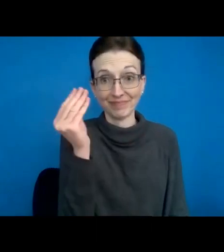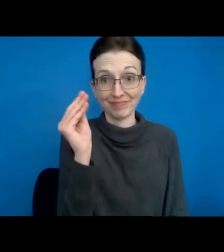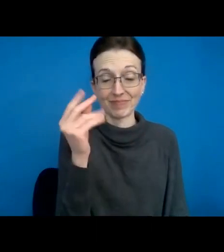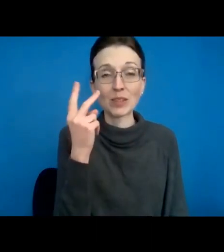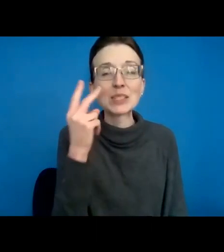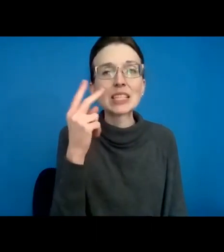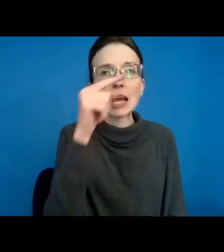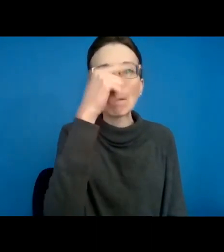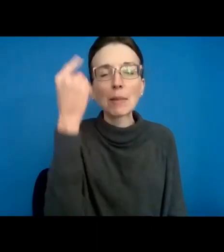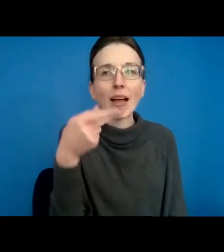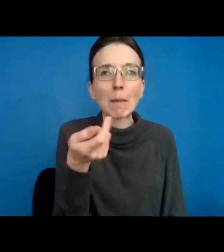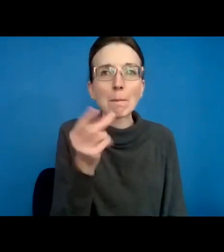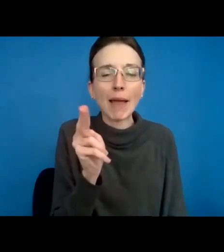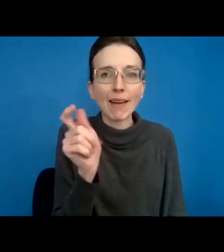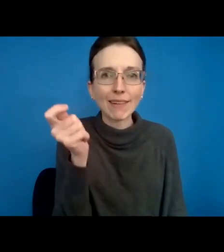black pen